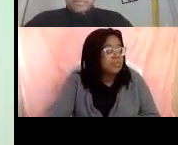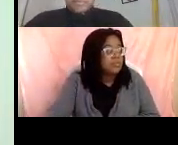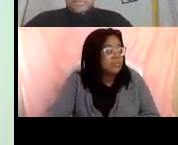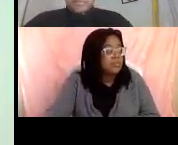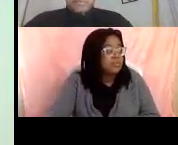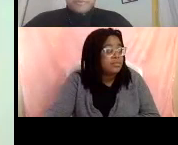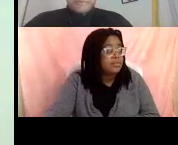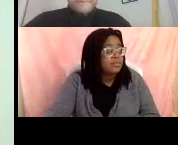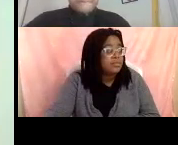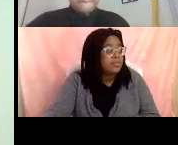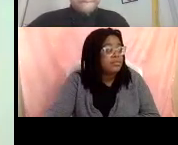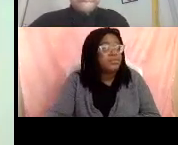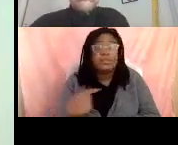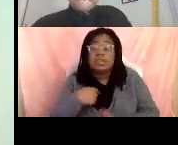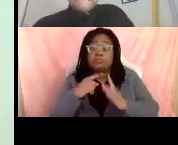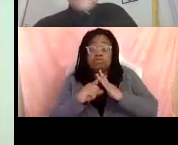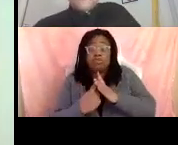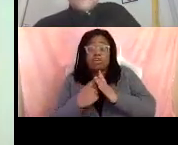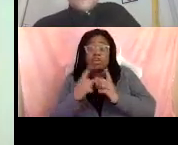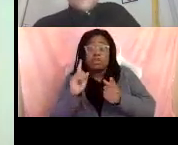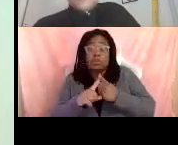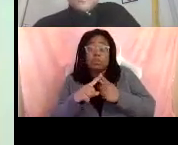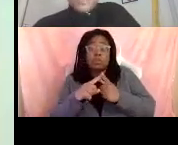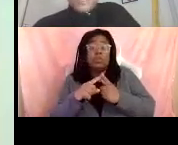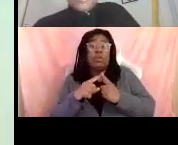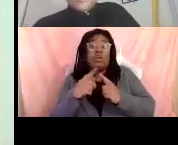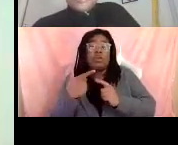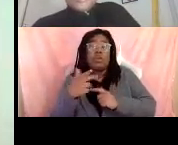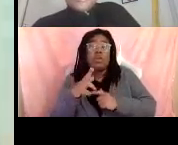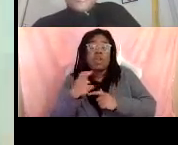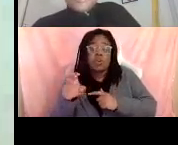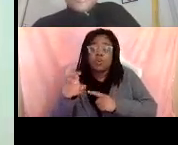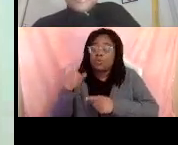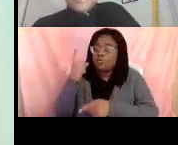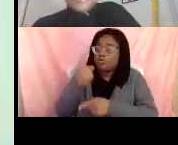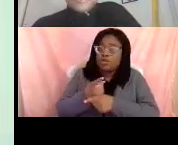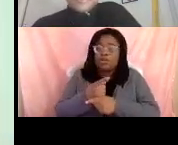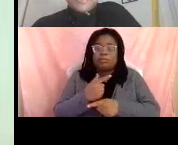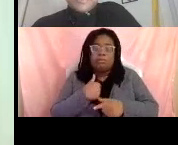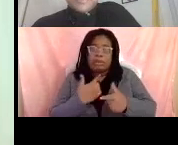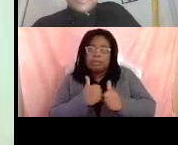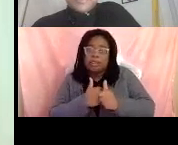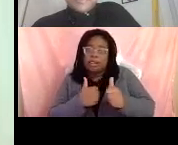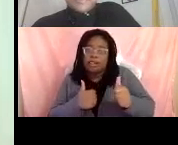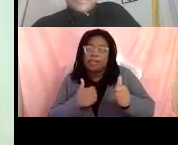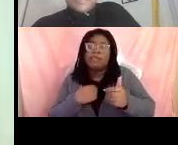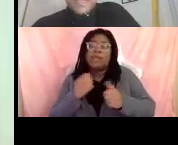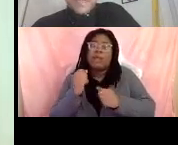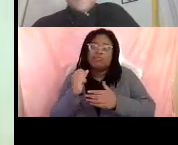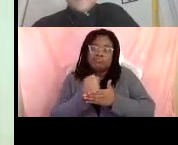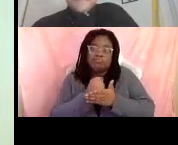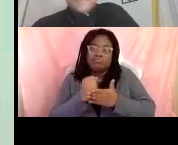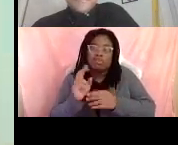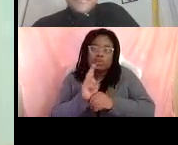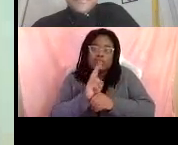So I'm beginning to glue, and I may be Great. a little behind, just using the glue stick.